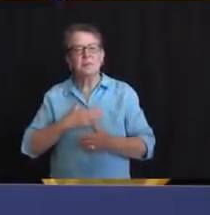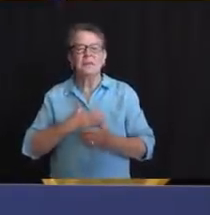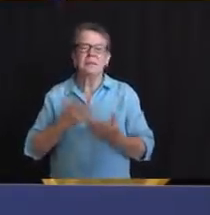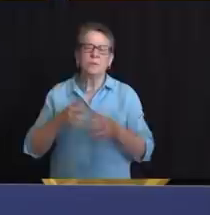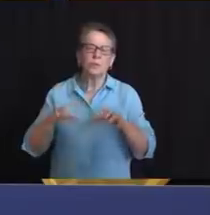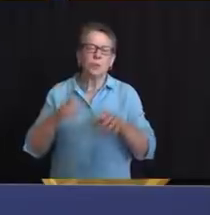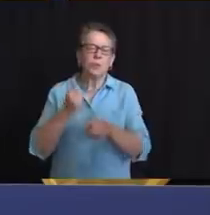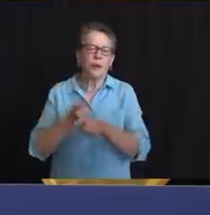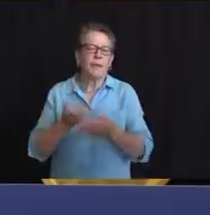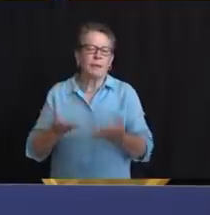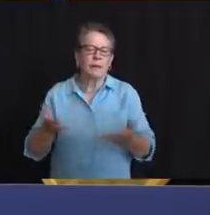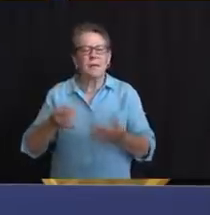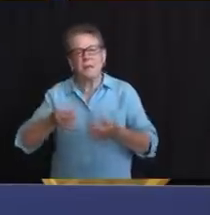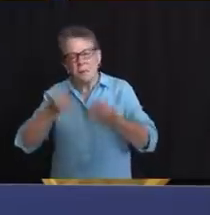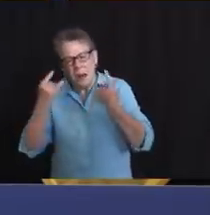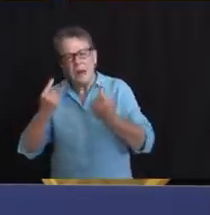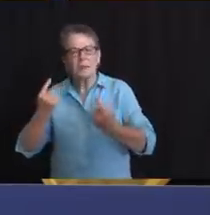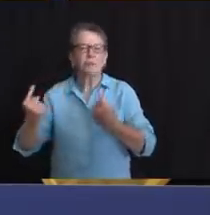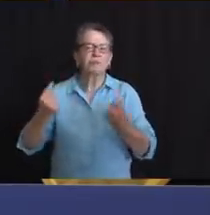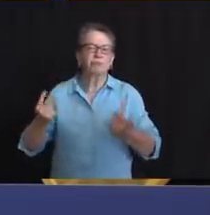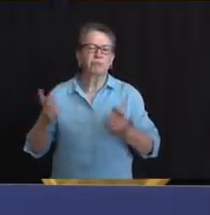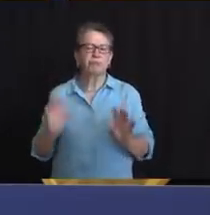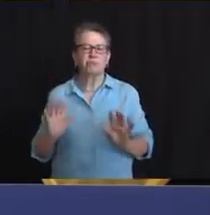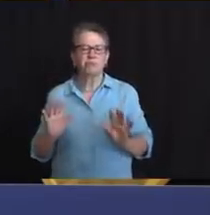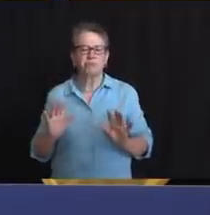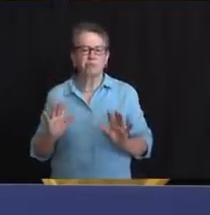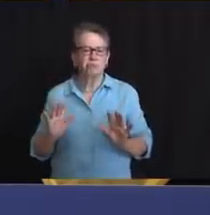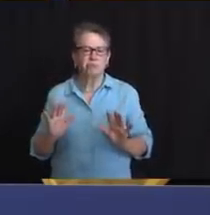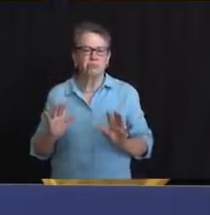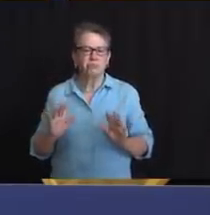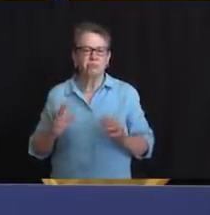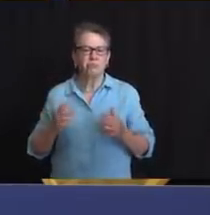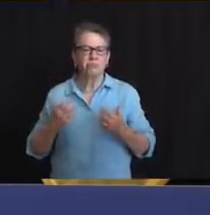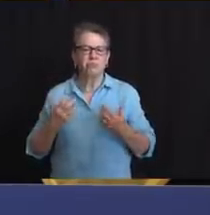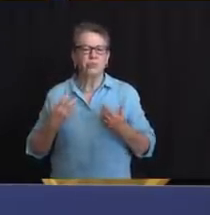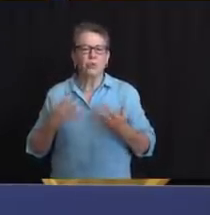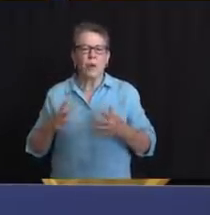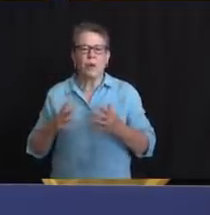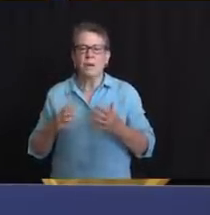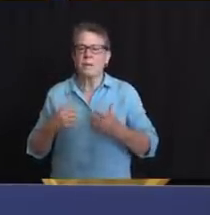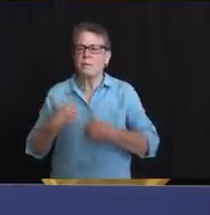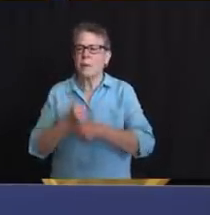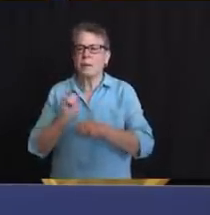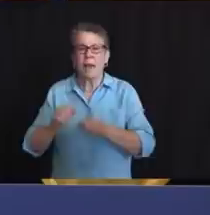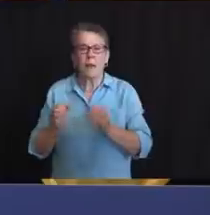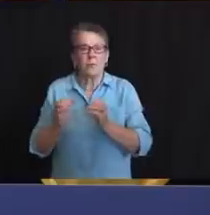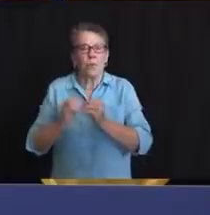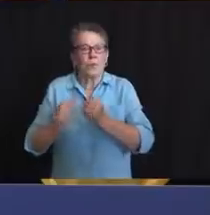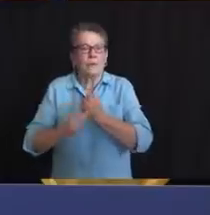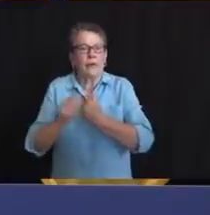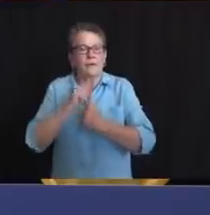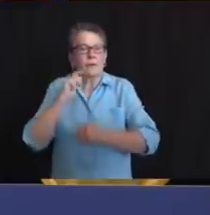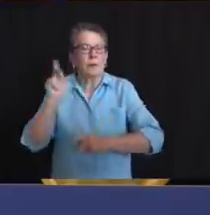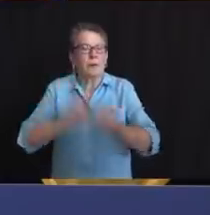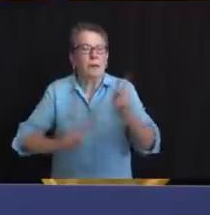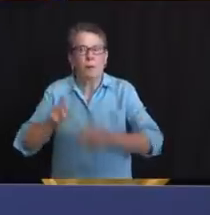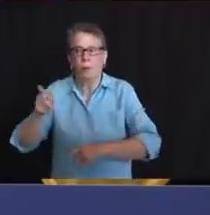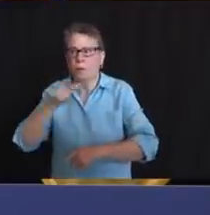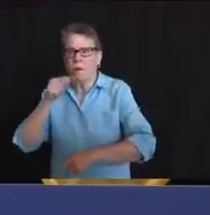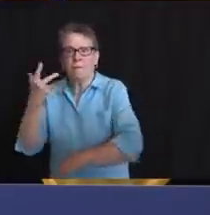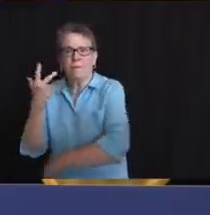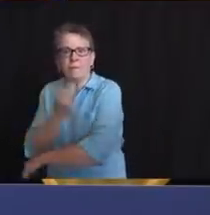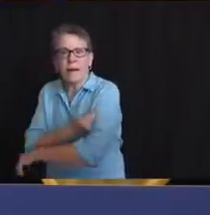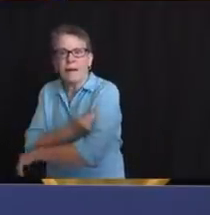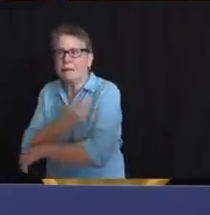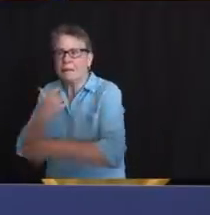those workers into harm's way and have to be the one judging some form or fashion who's vaccinated and who isn't. We're